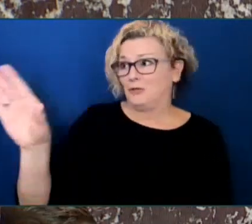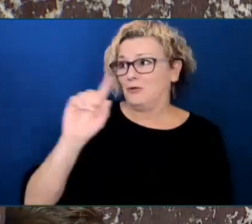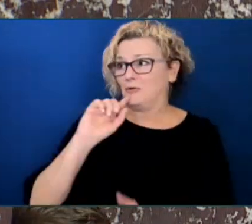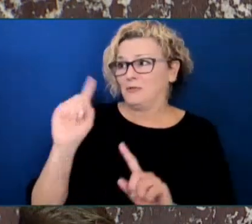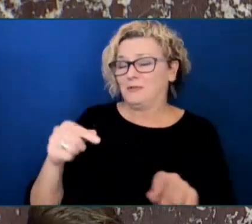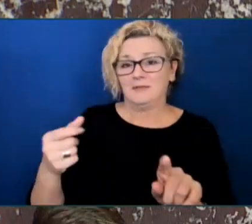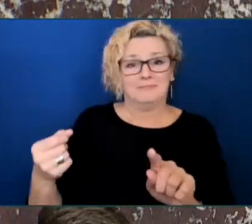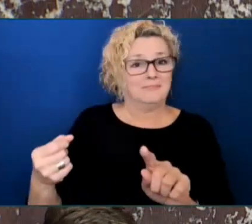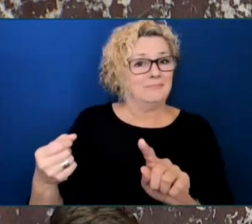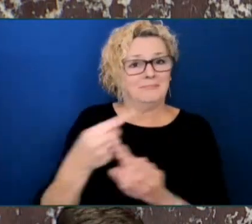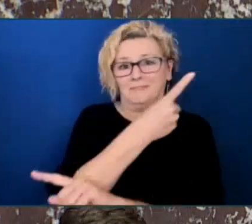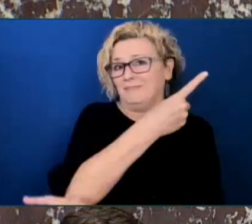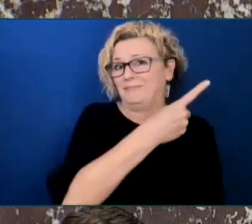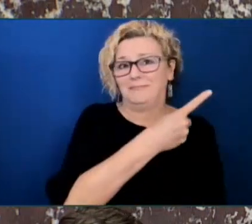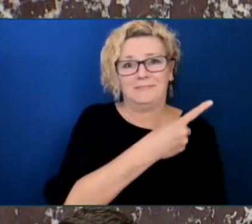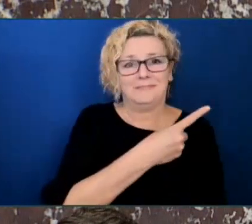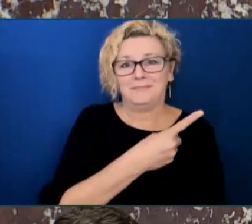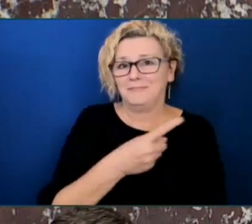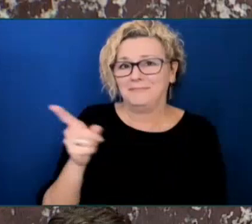how